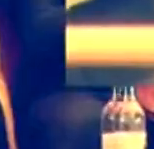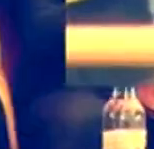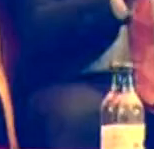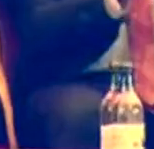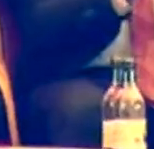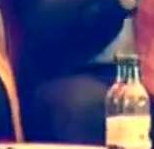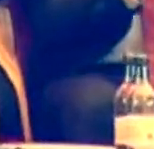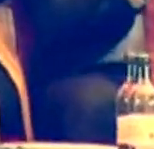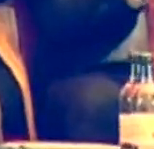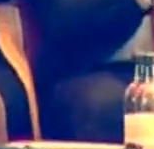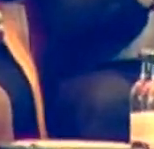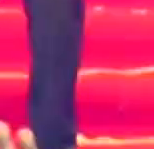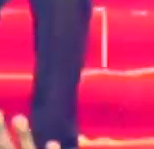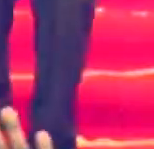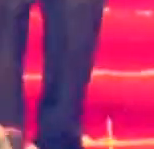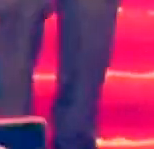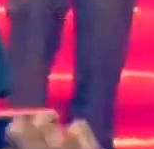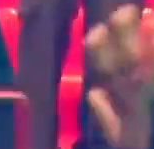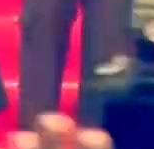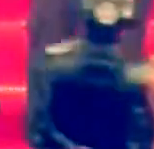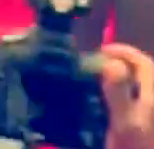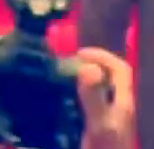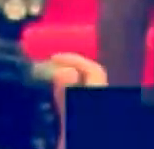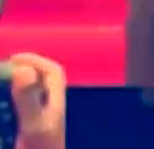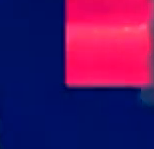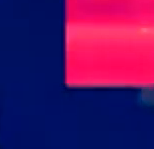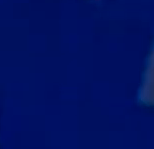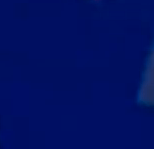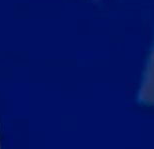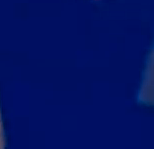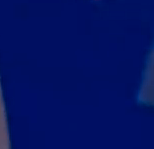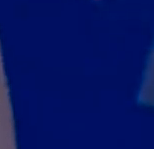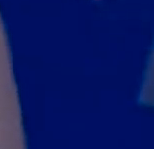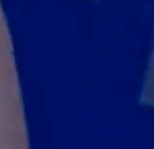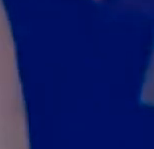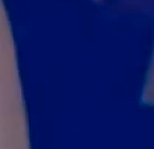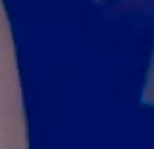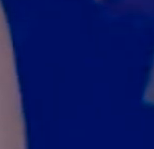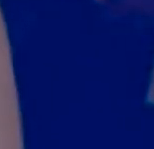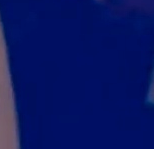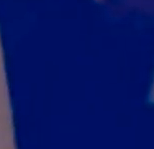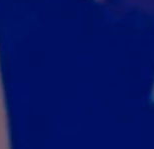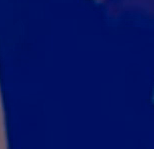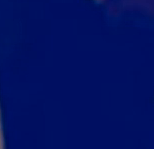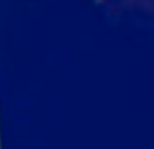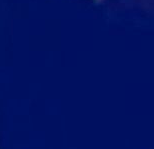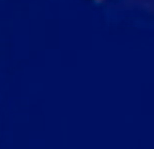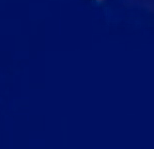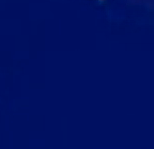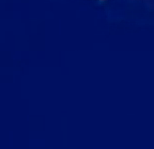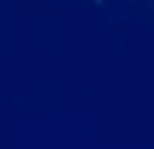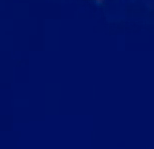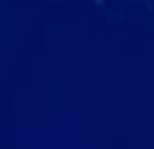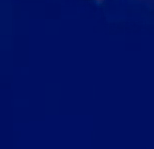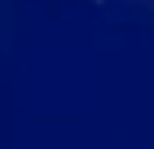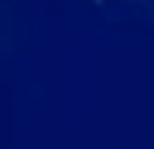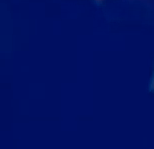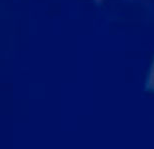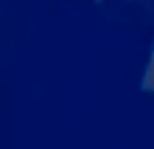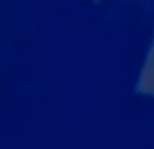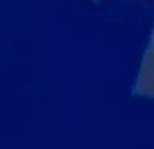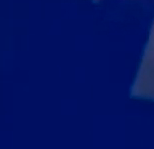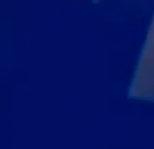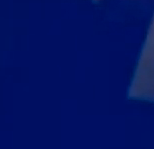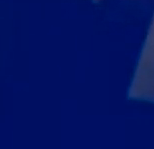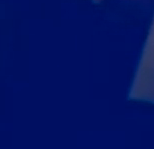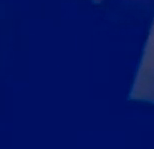feeding program. But how have the leaders performed so far? The percentage of AIDS in 2021